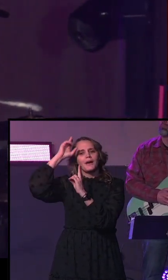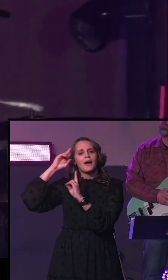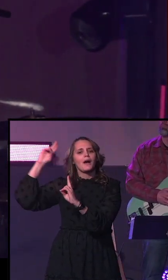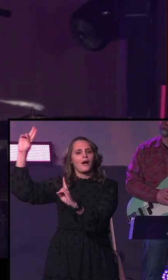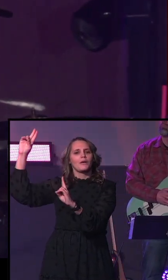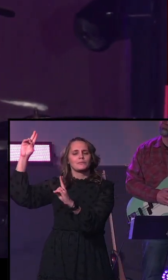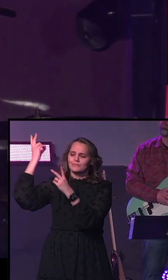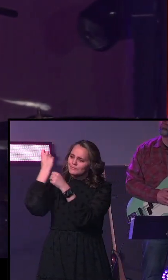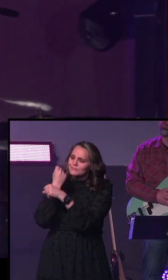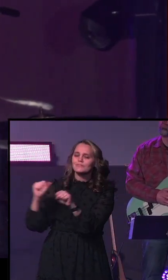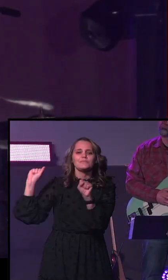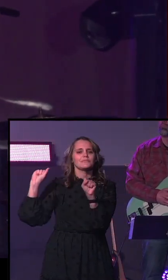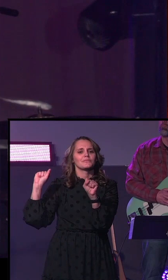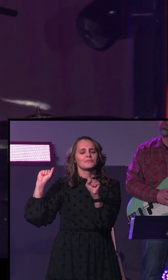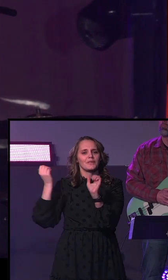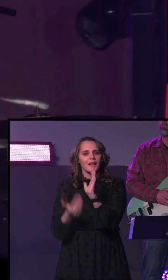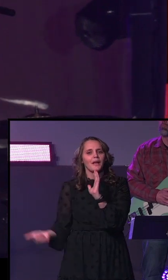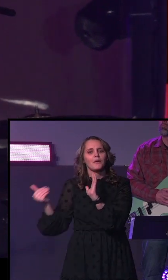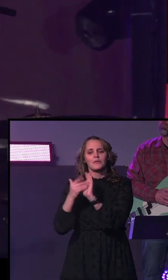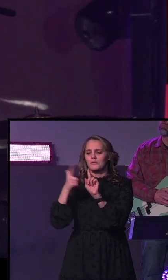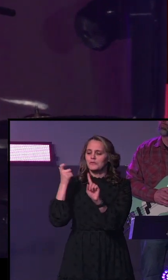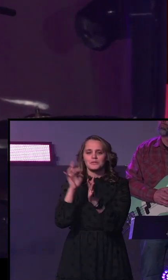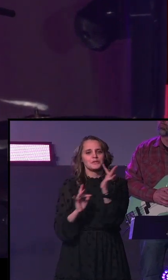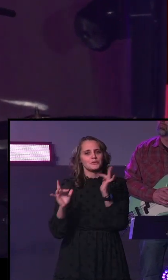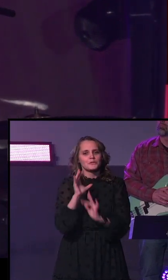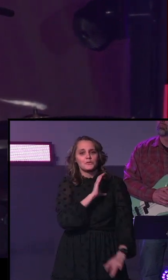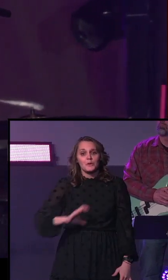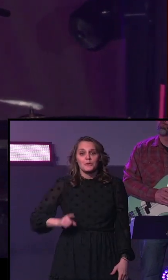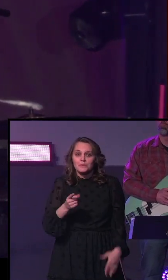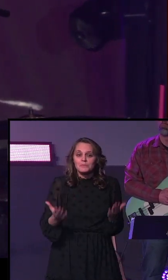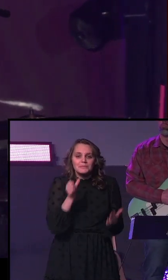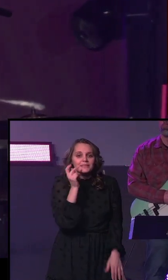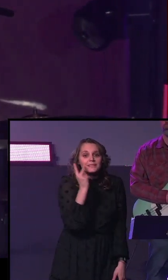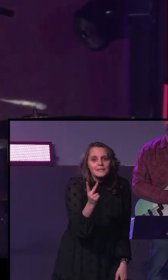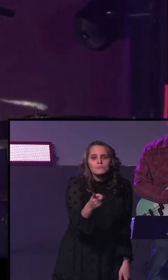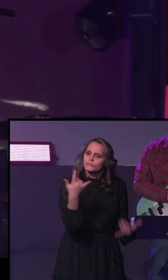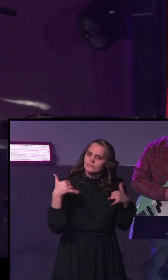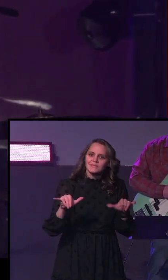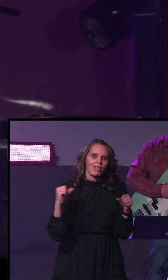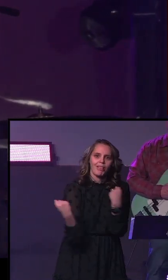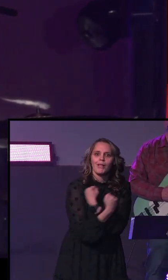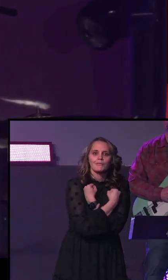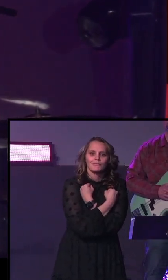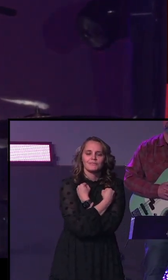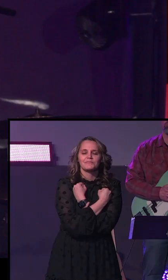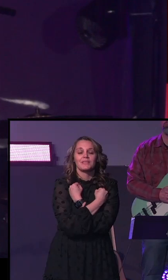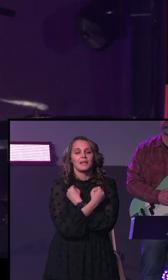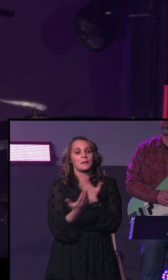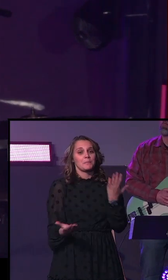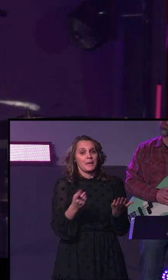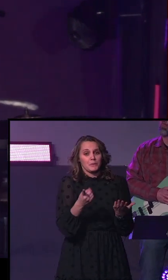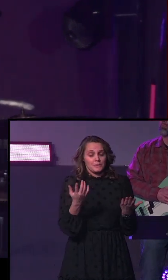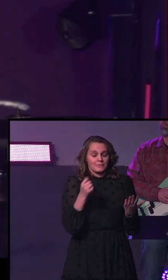of Jesus Christ. And though you have not seen him, you love him. And though you do not now